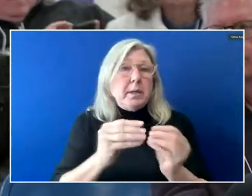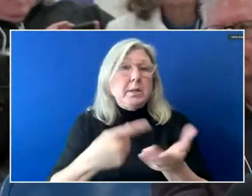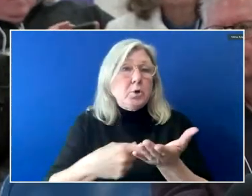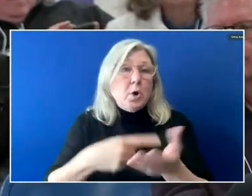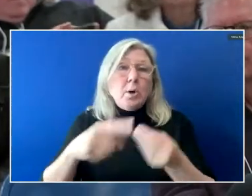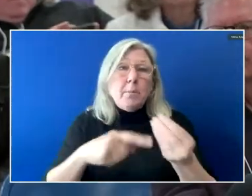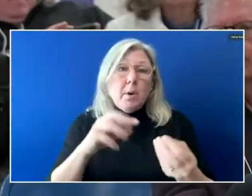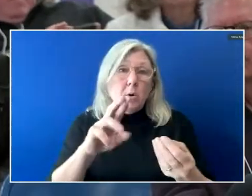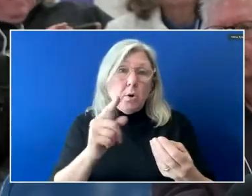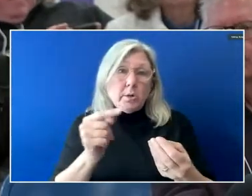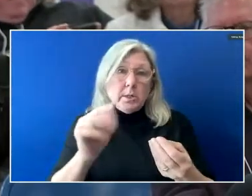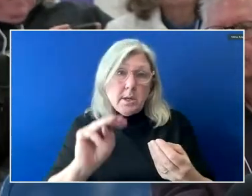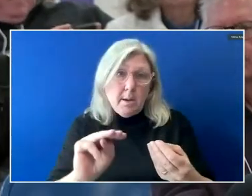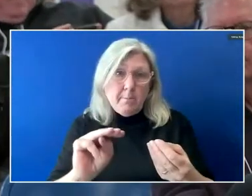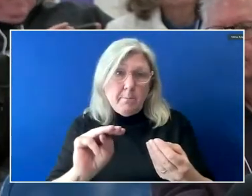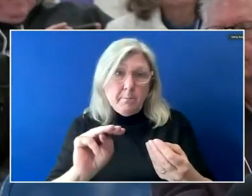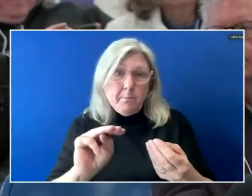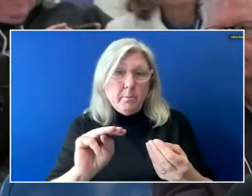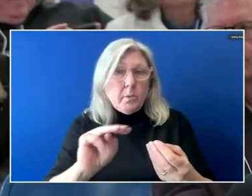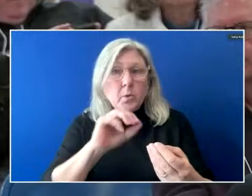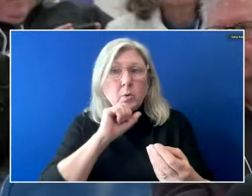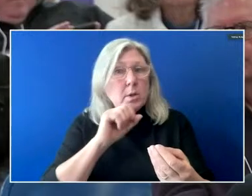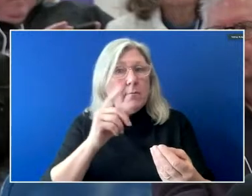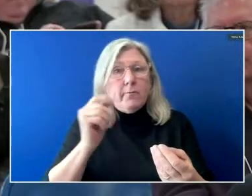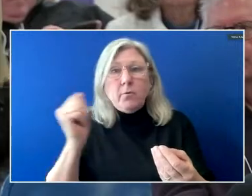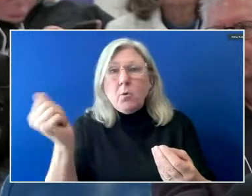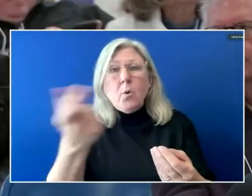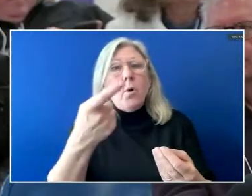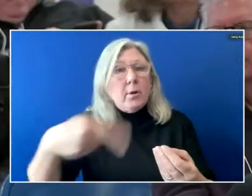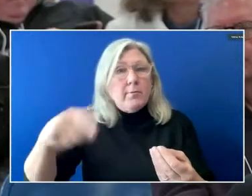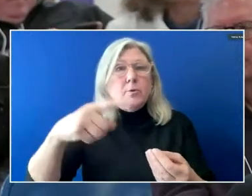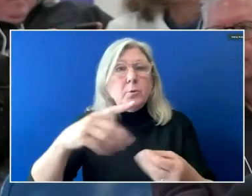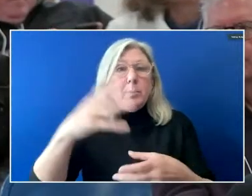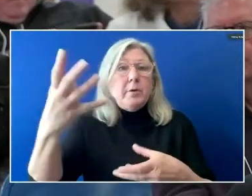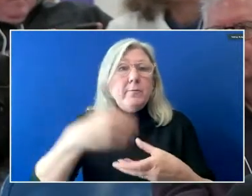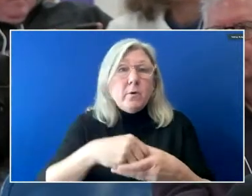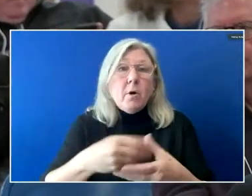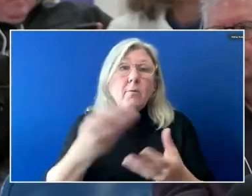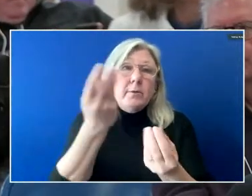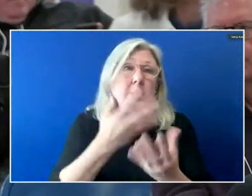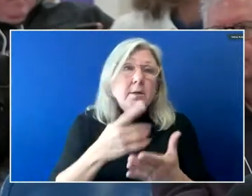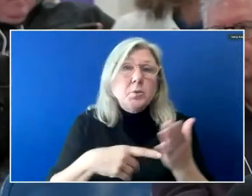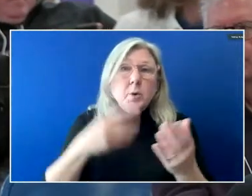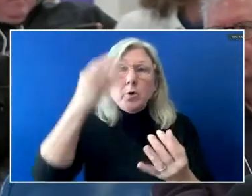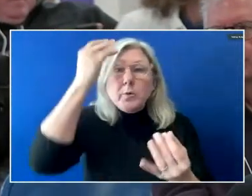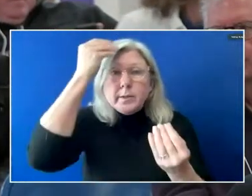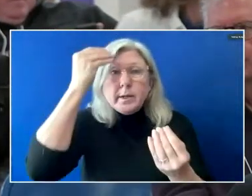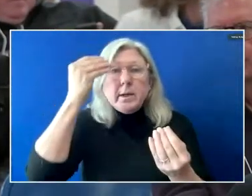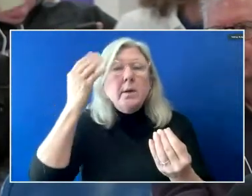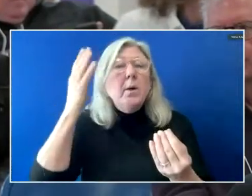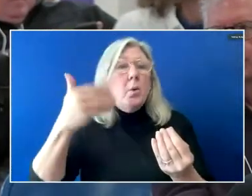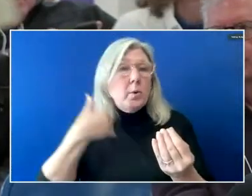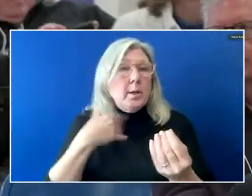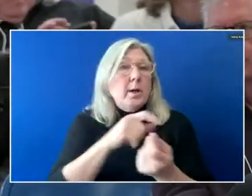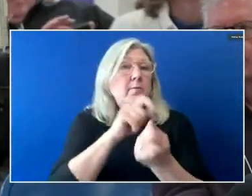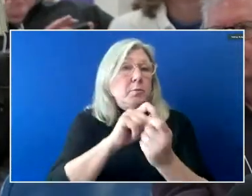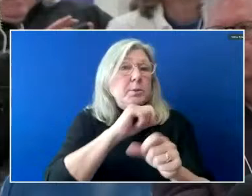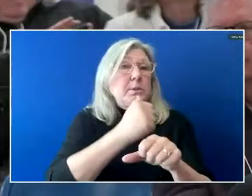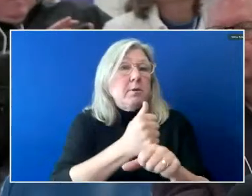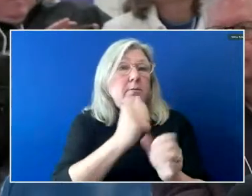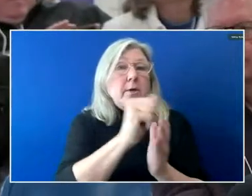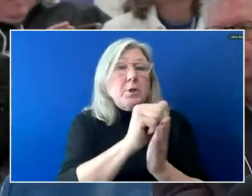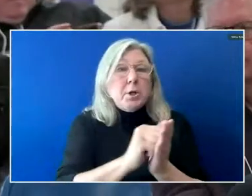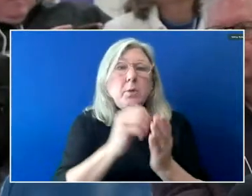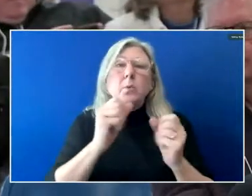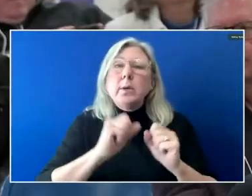would love all of you to be involved um to tell us what you think we're going to have a specific agenda which we will email to